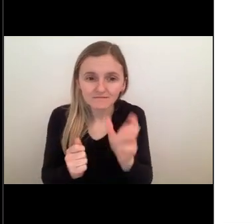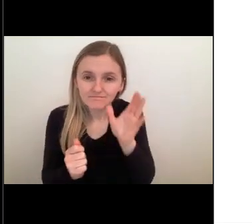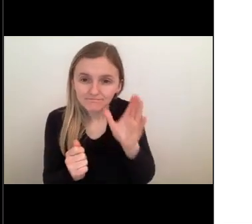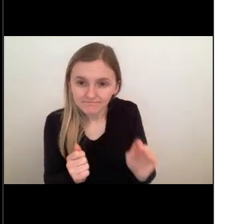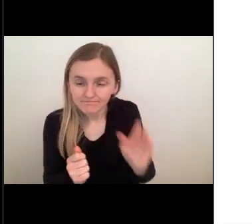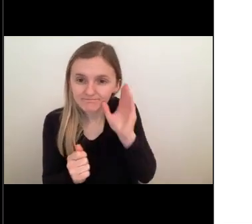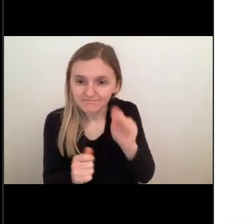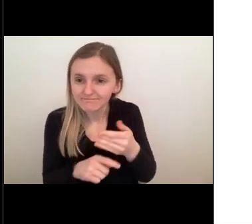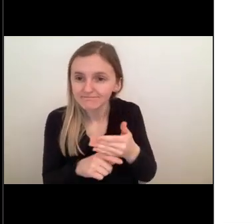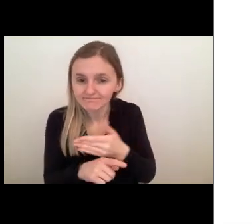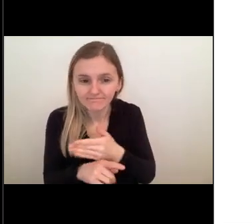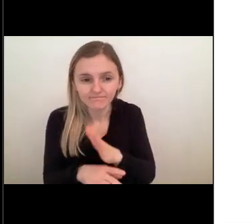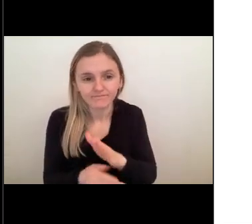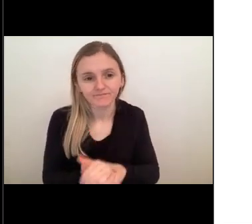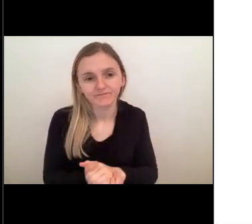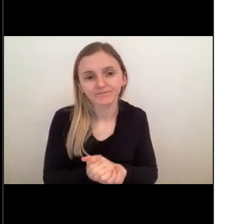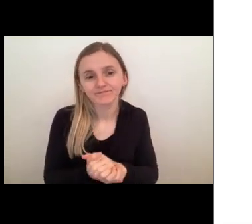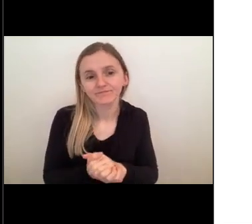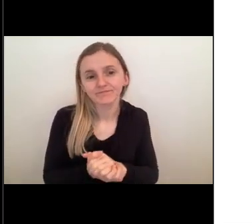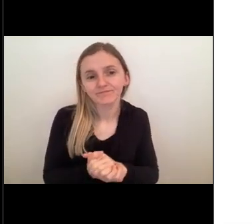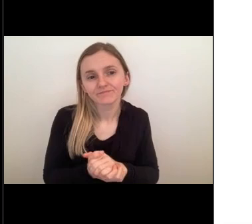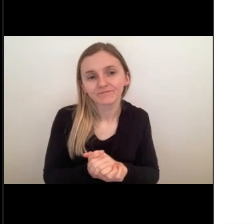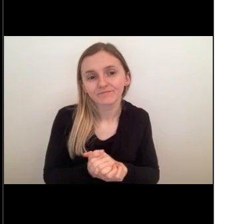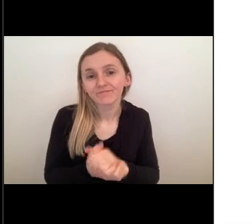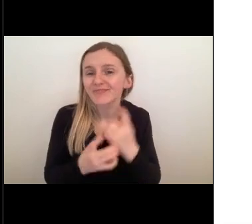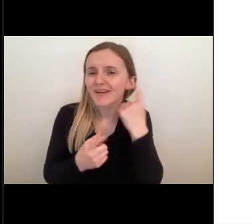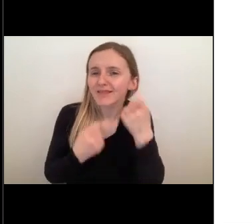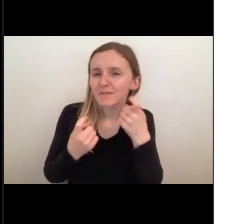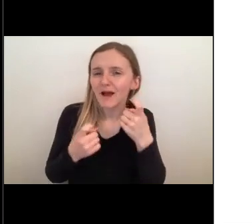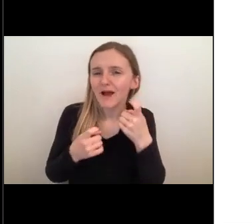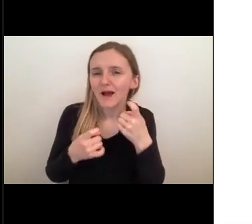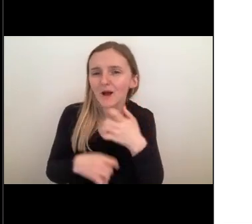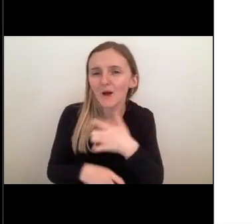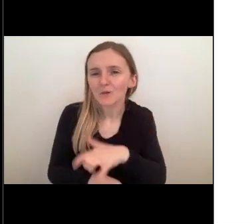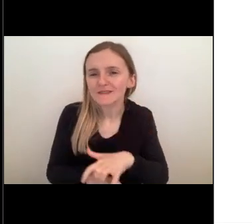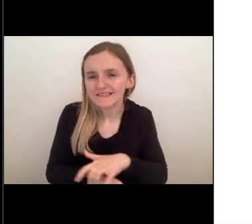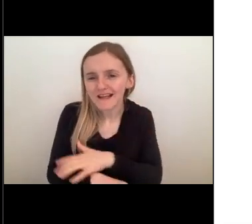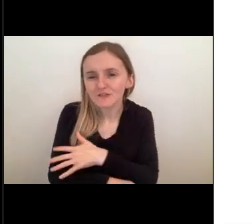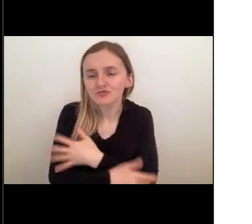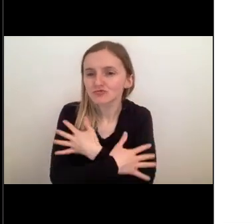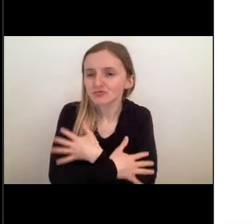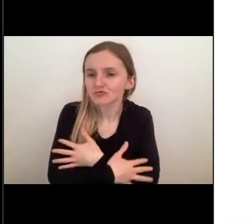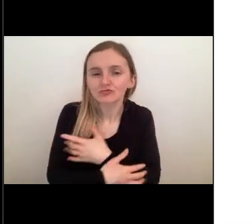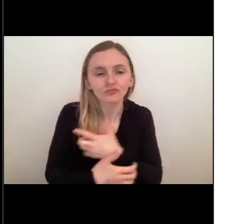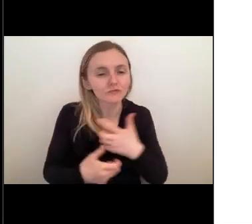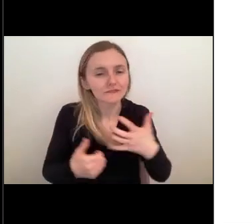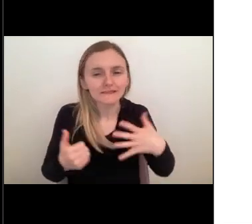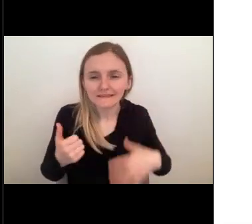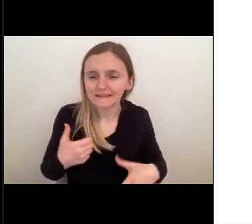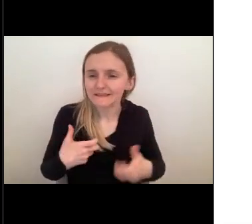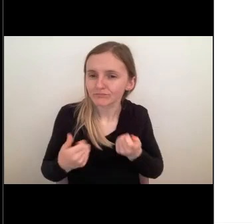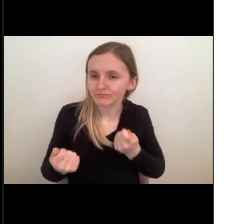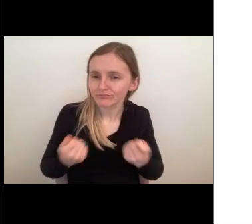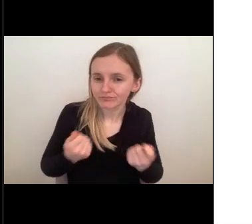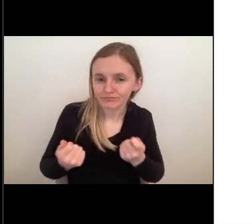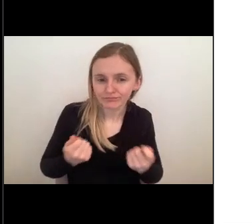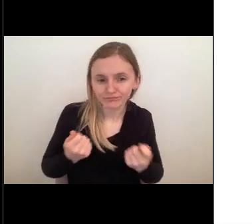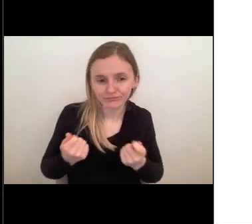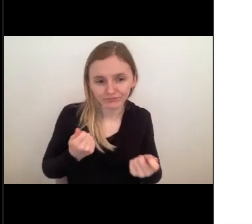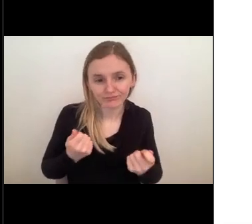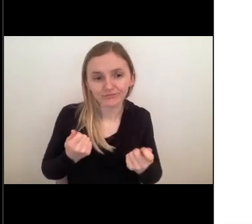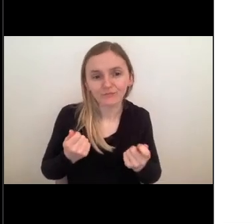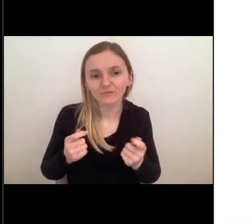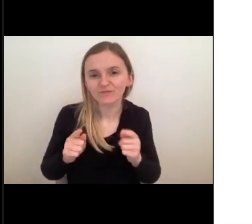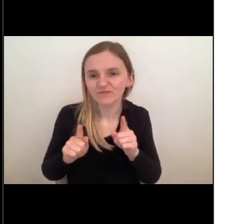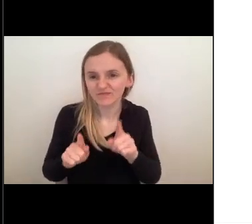know. In terms of support around sensory needs, around regulation, proprioceptive type activities